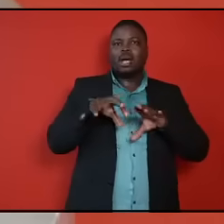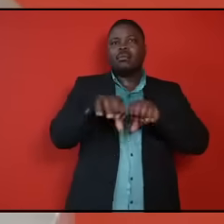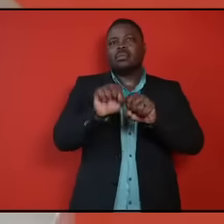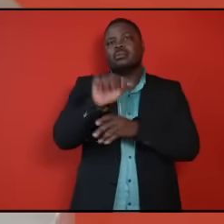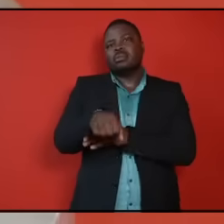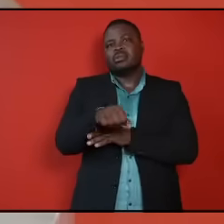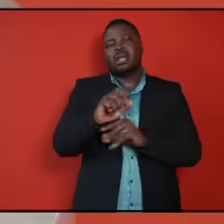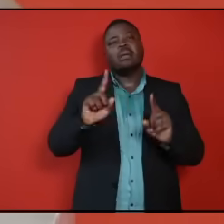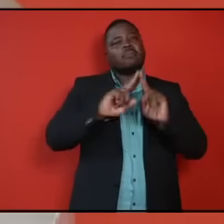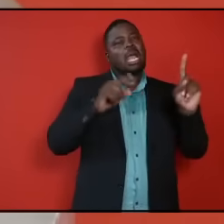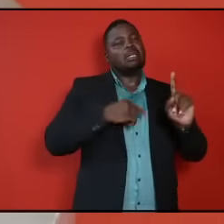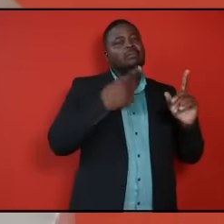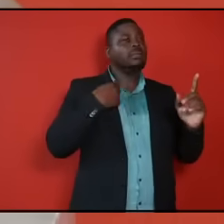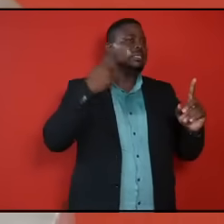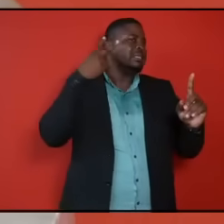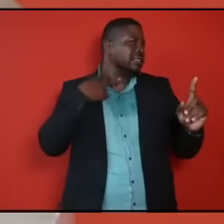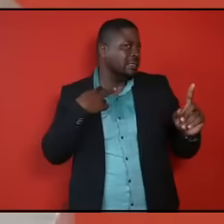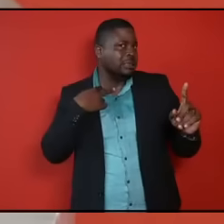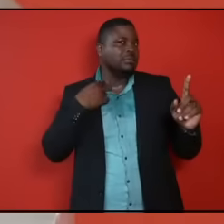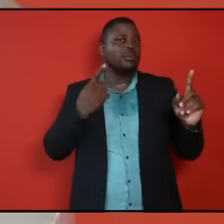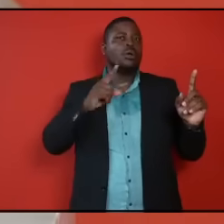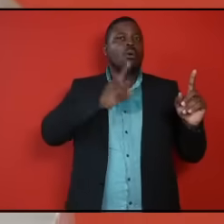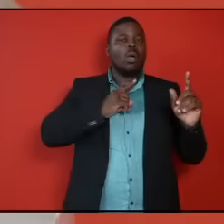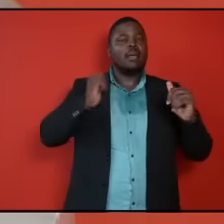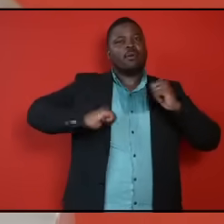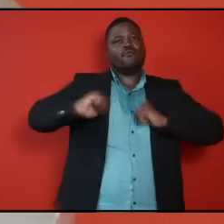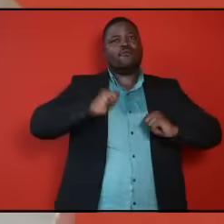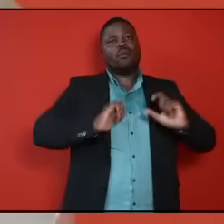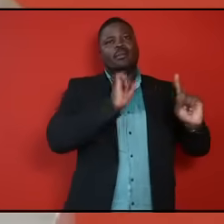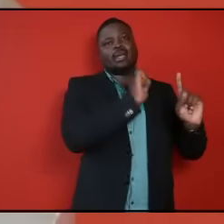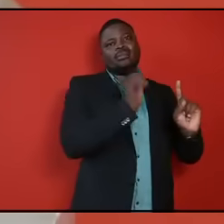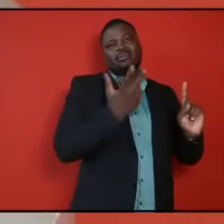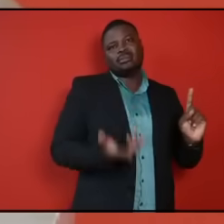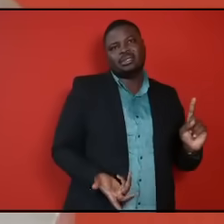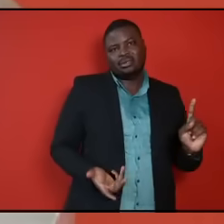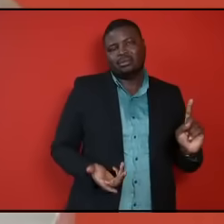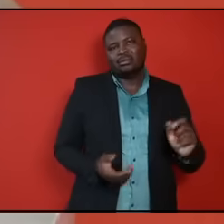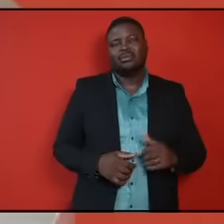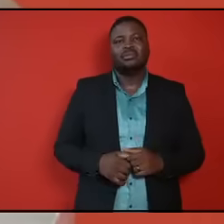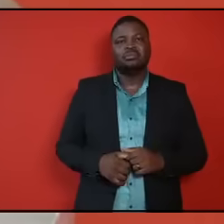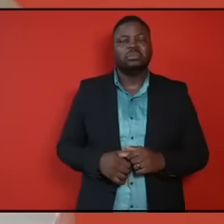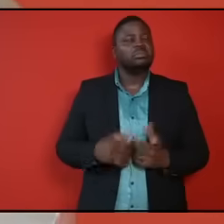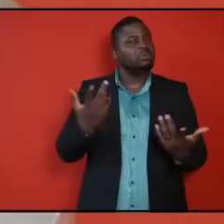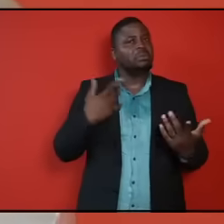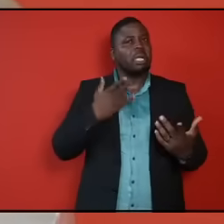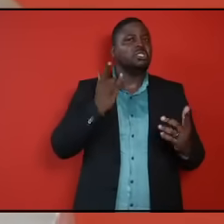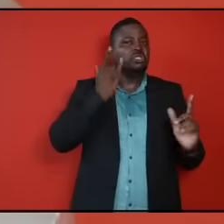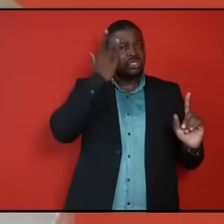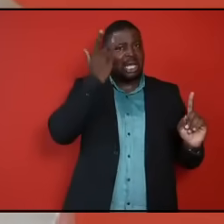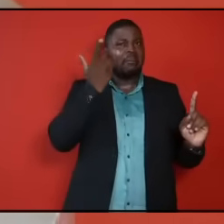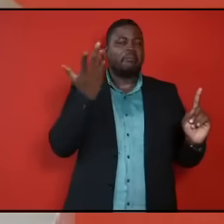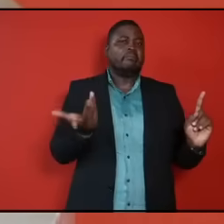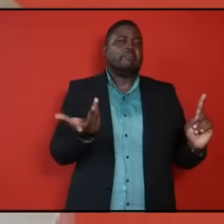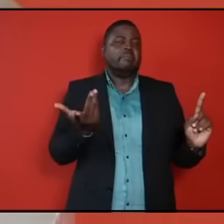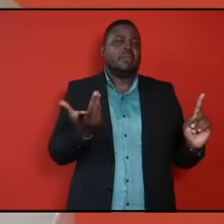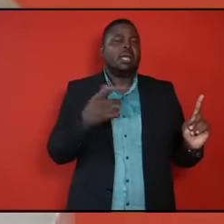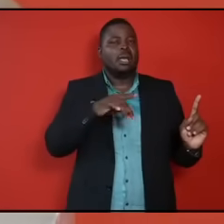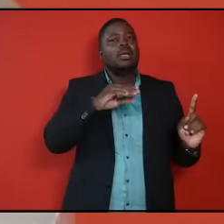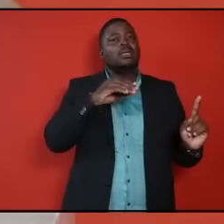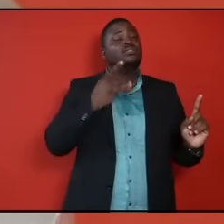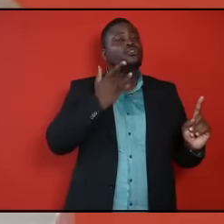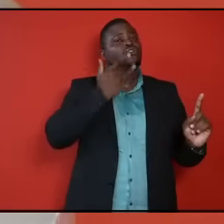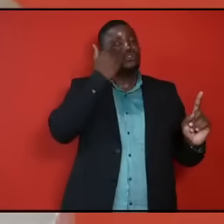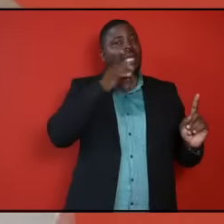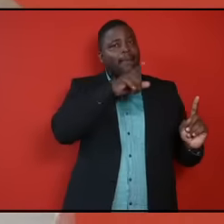disappointed by her performance. It is a shame. And it undermines the